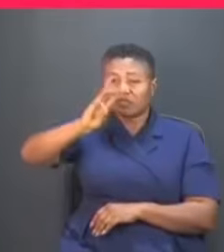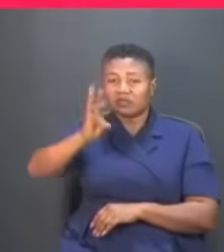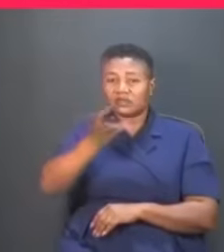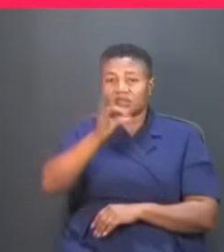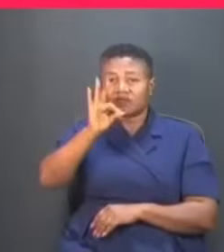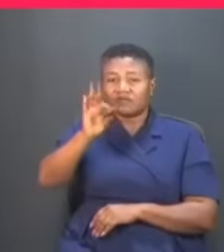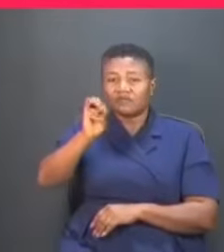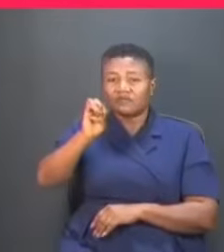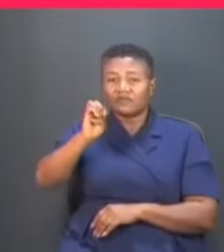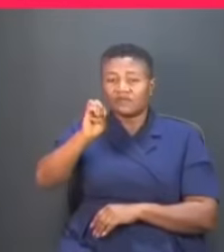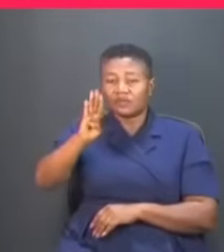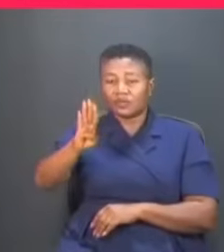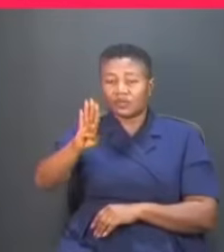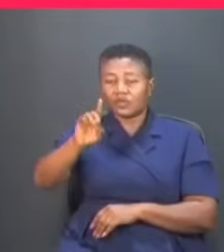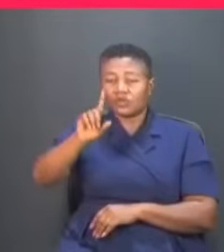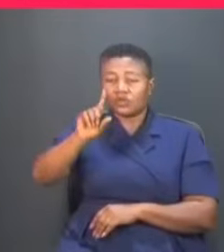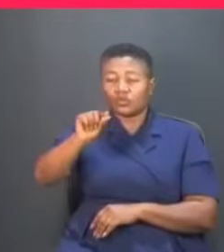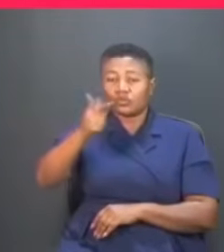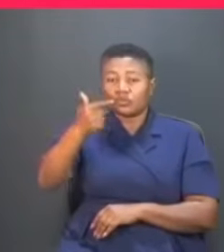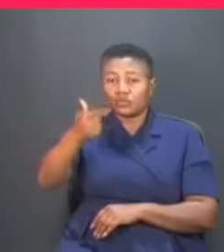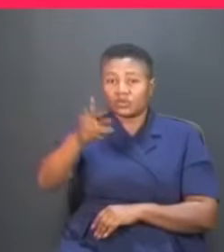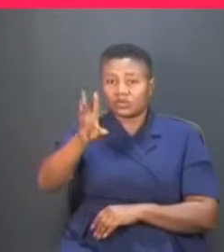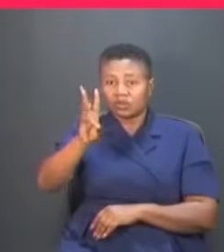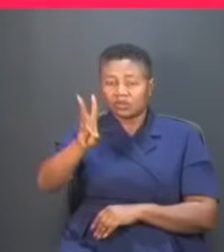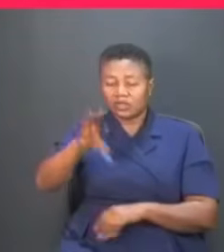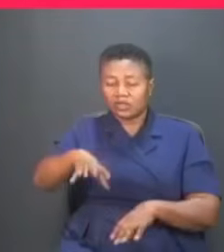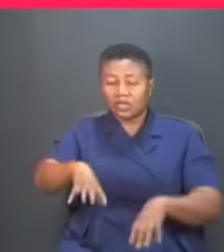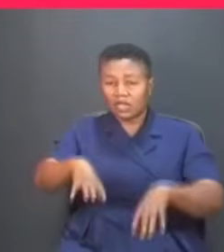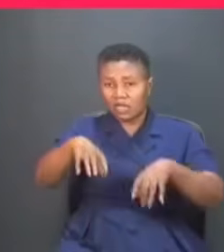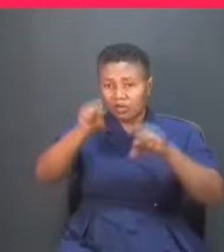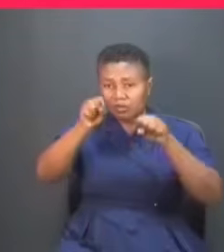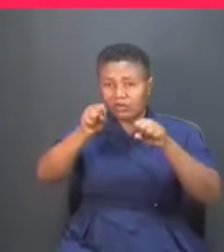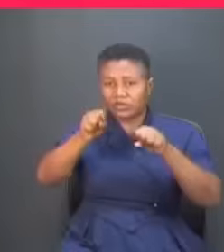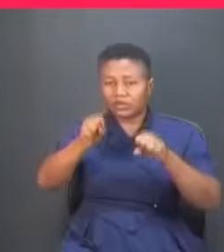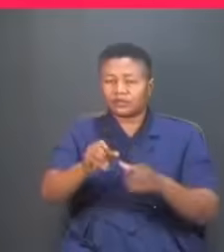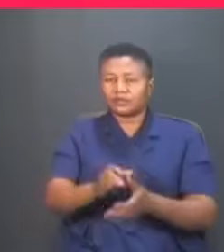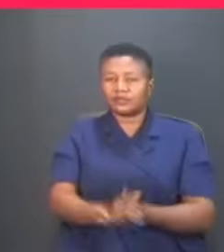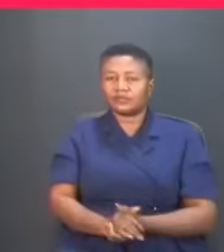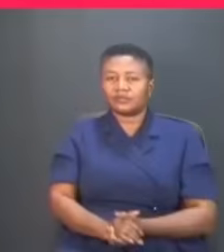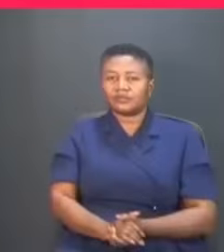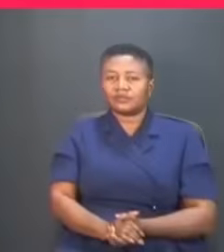2026 is adopted as the true record of proceedings.